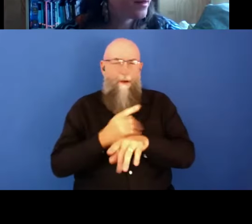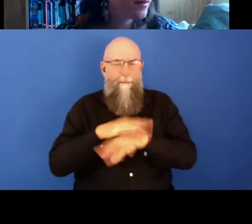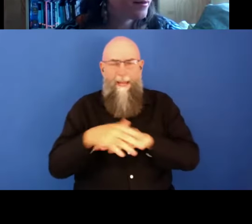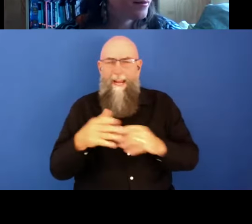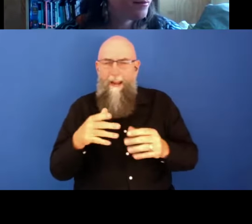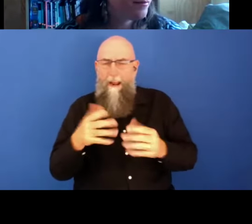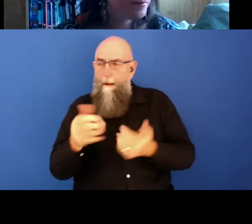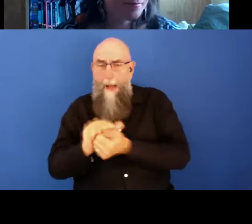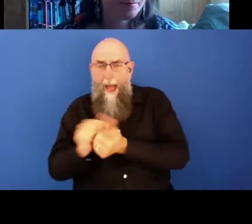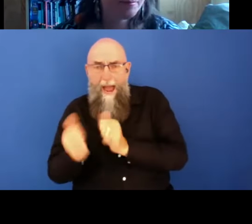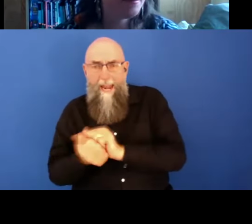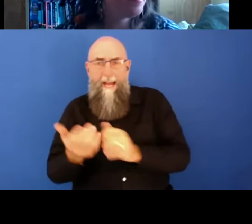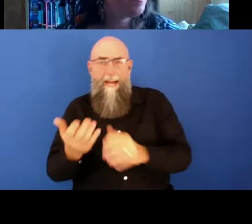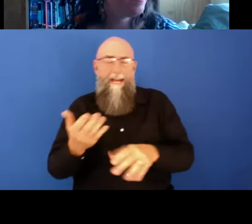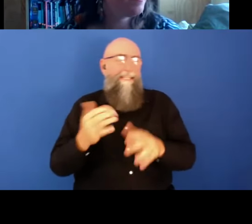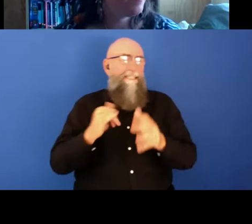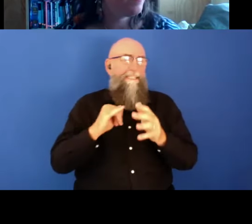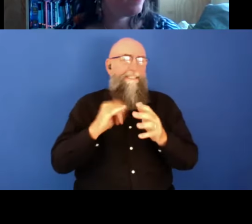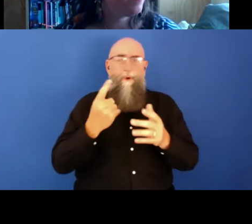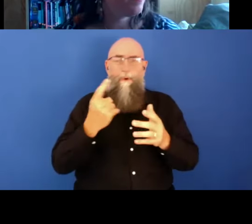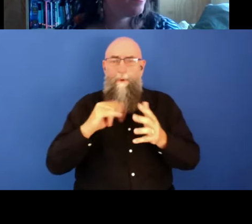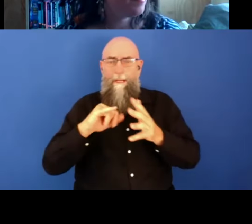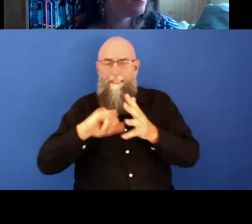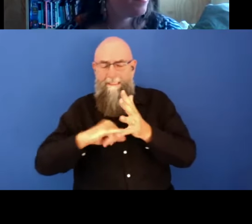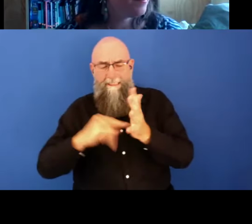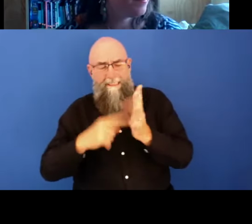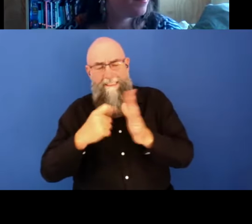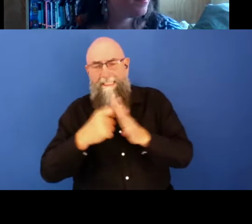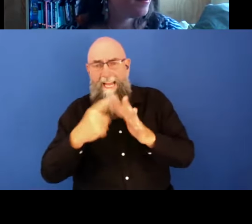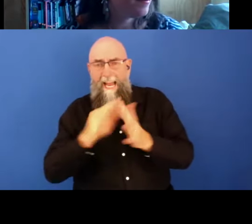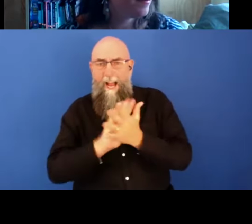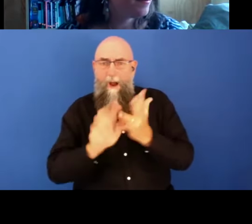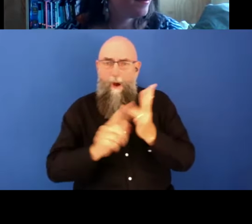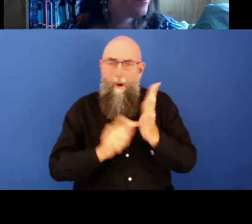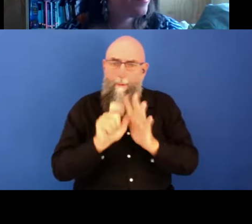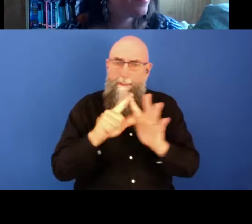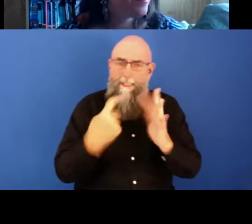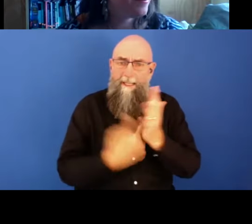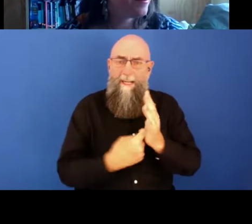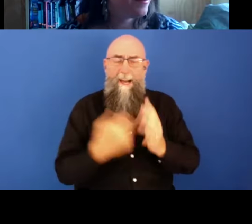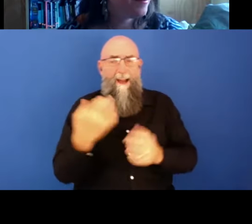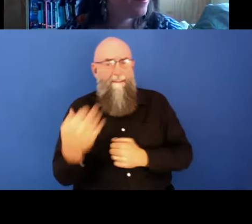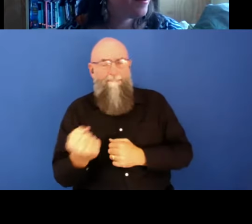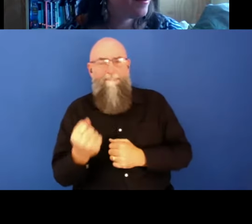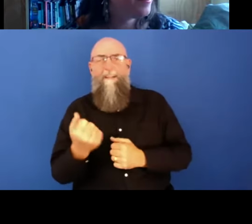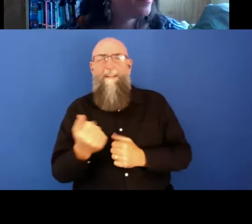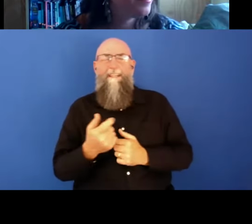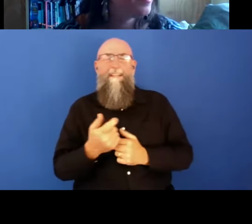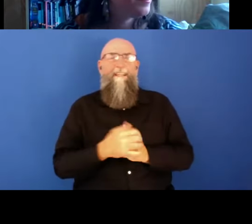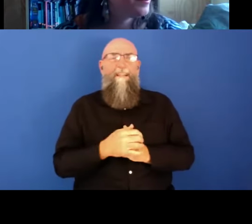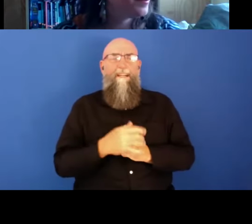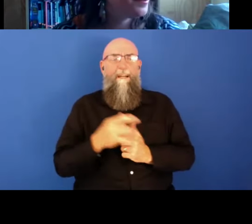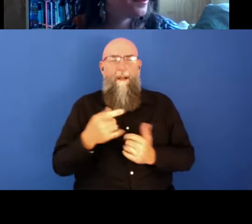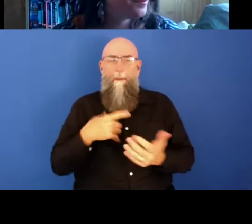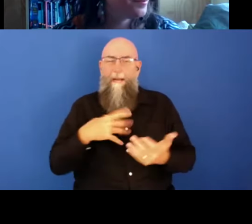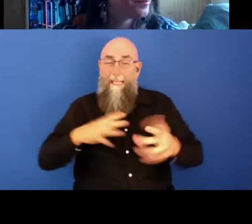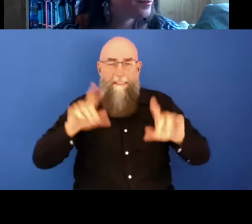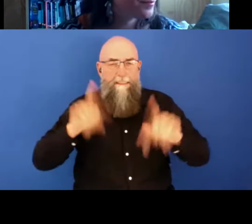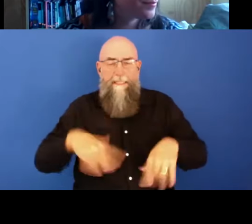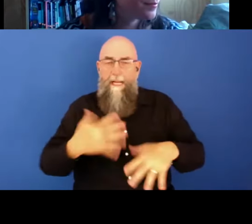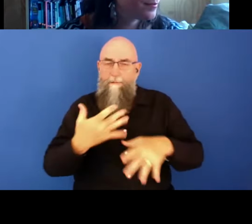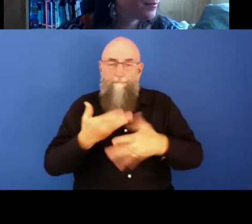at the start of projects um there's some incredible checklists and conversation starter um questions and